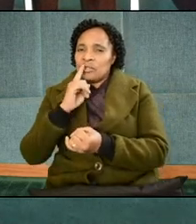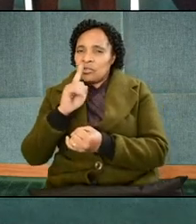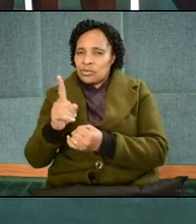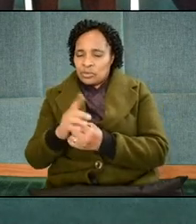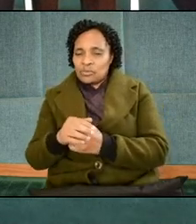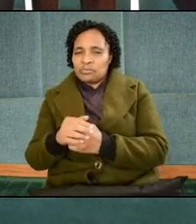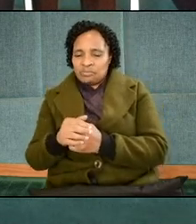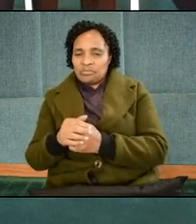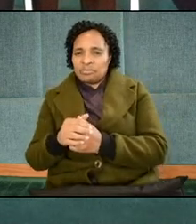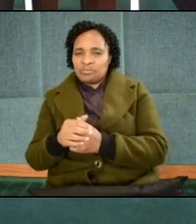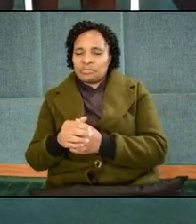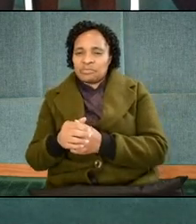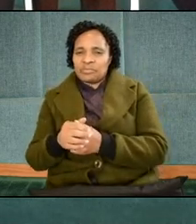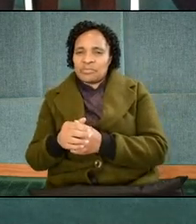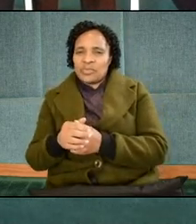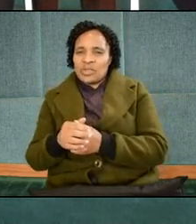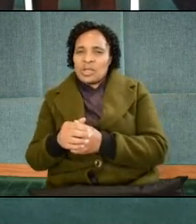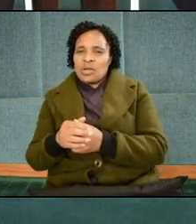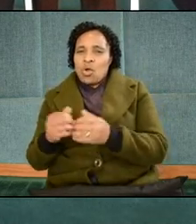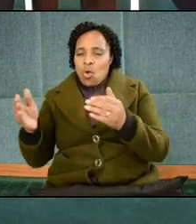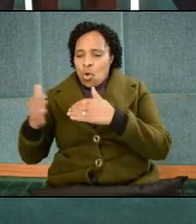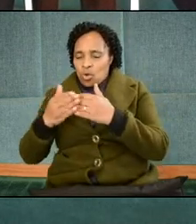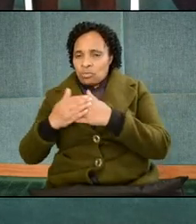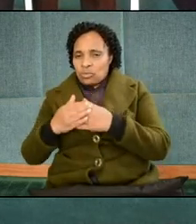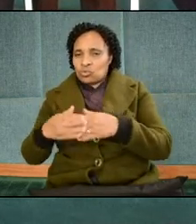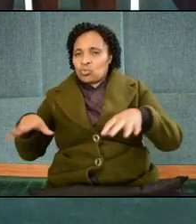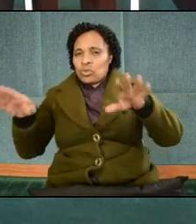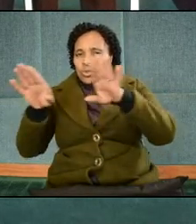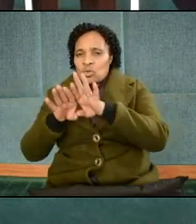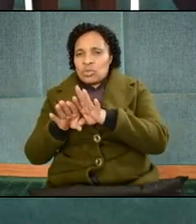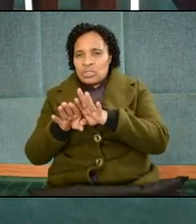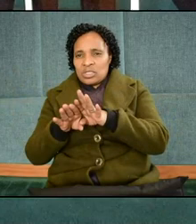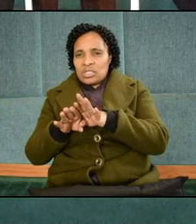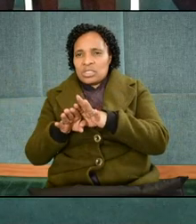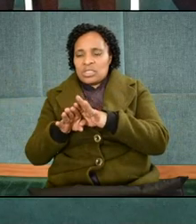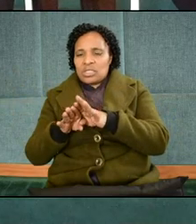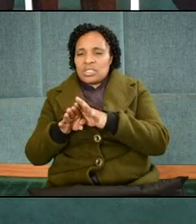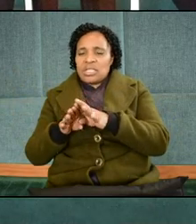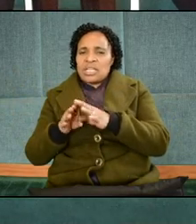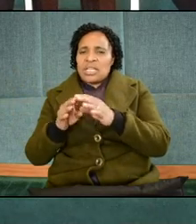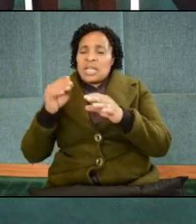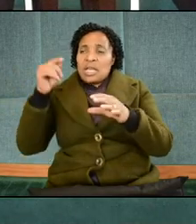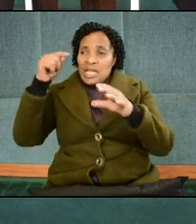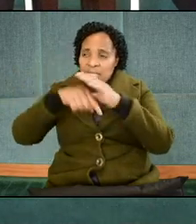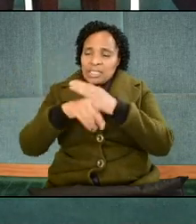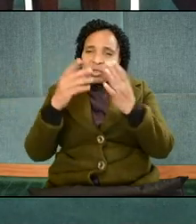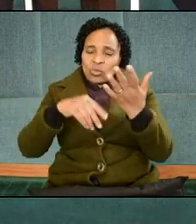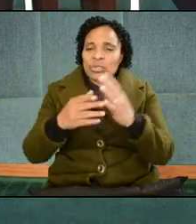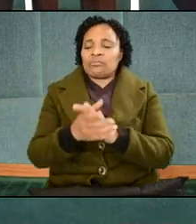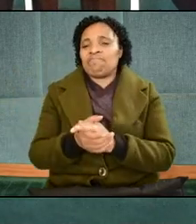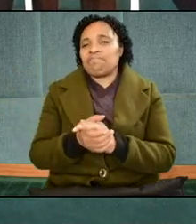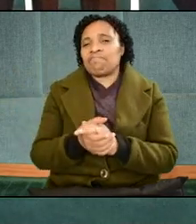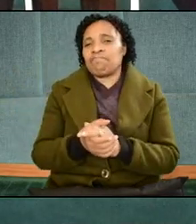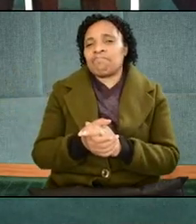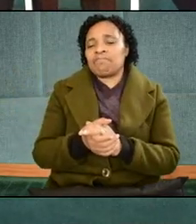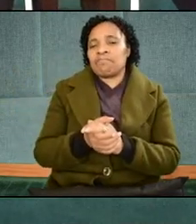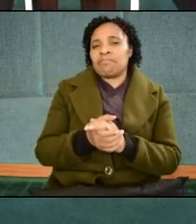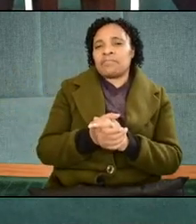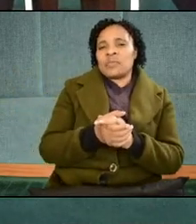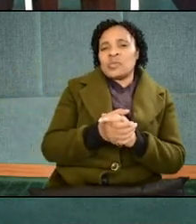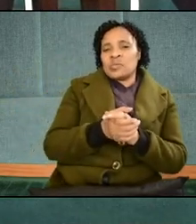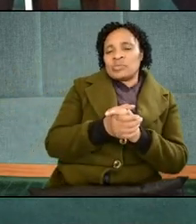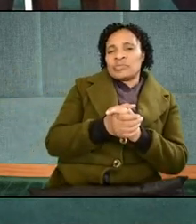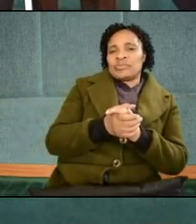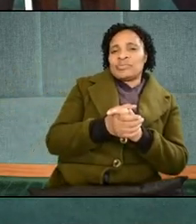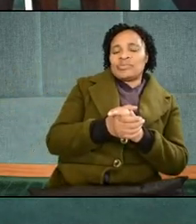Mm. All right. As we almost come to a close, further insight, I'd like Sid. We haven't